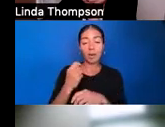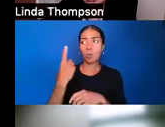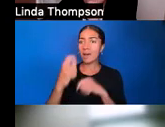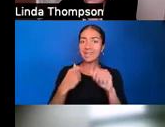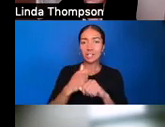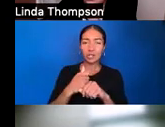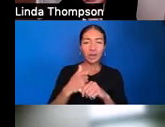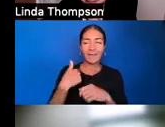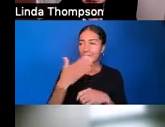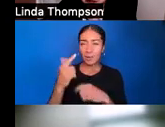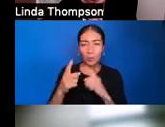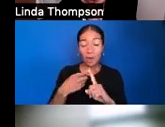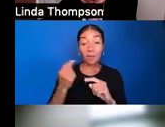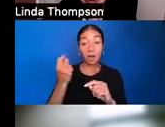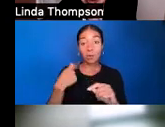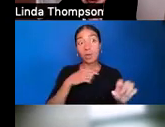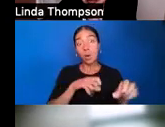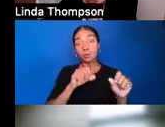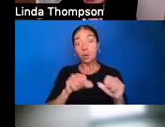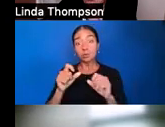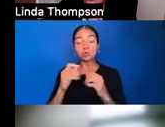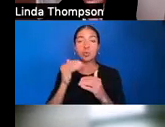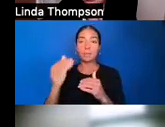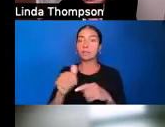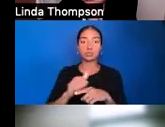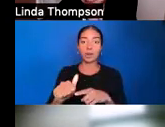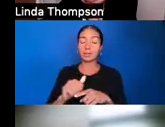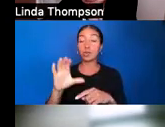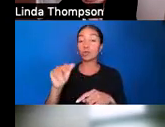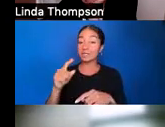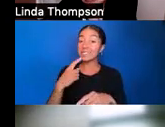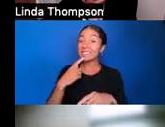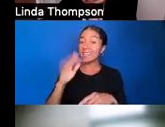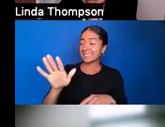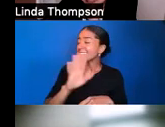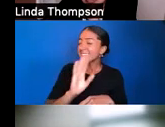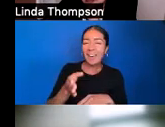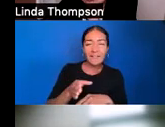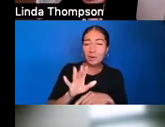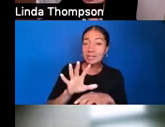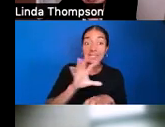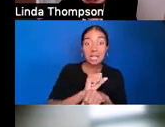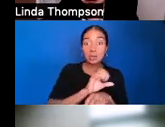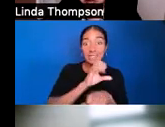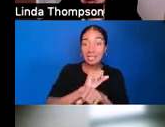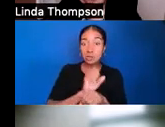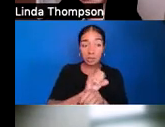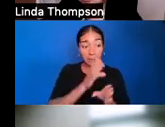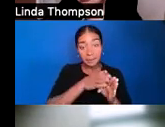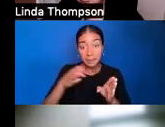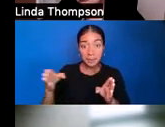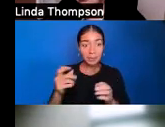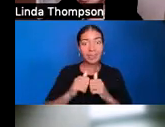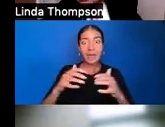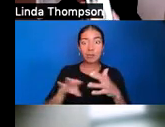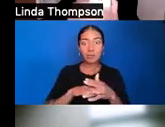too many. And so Christine said, we'll never schedule that like that again. And what